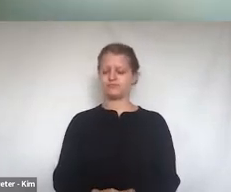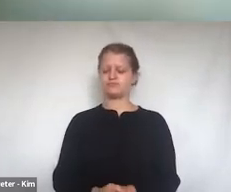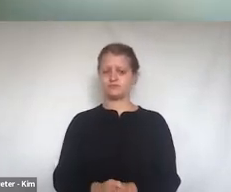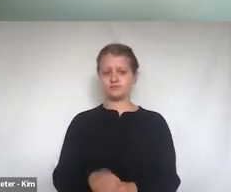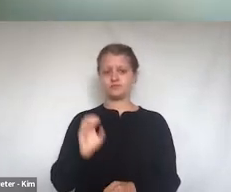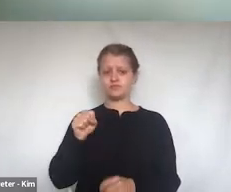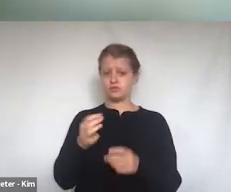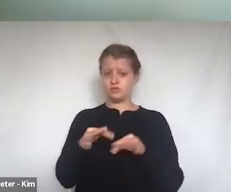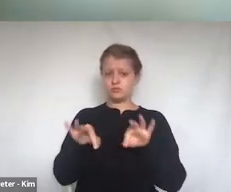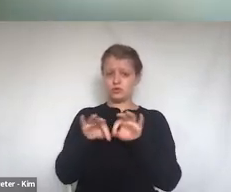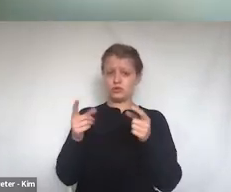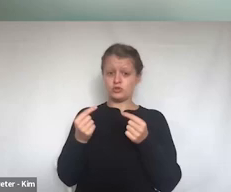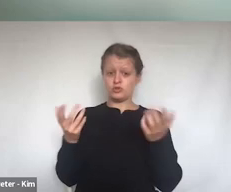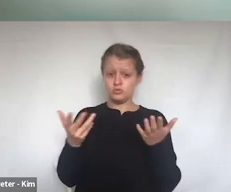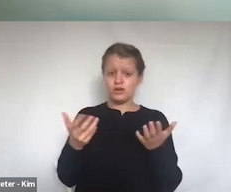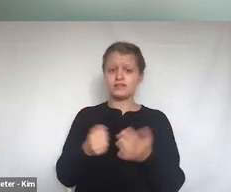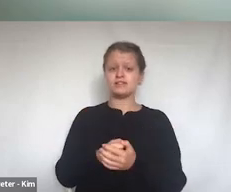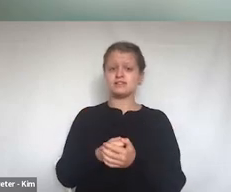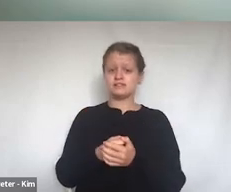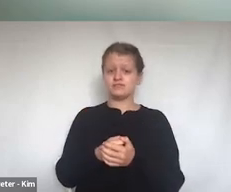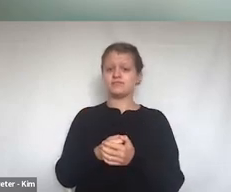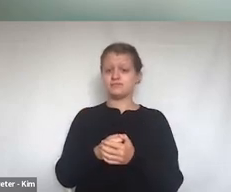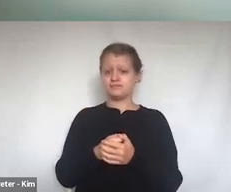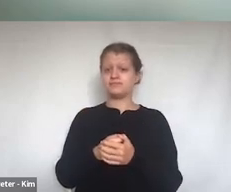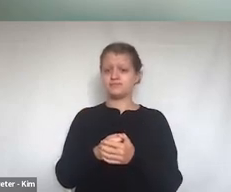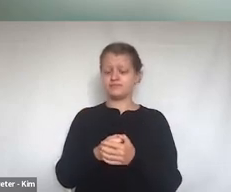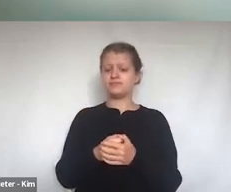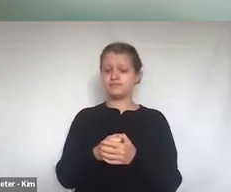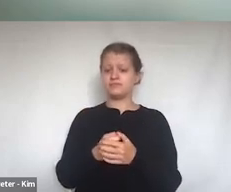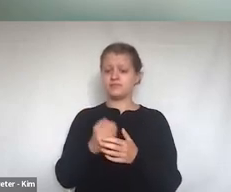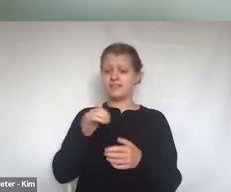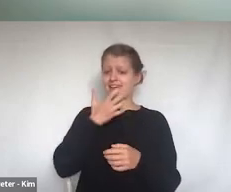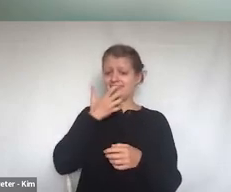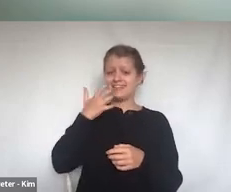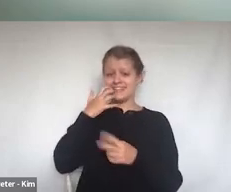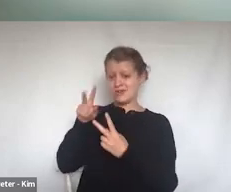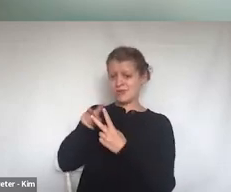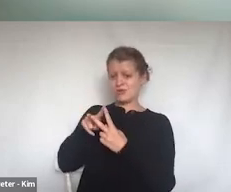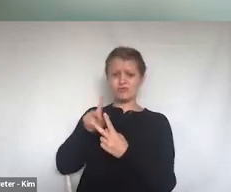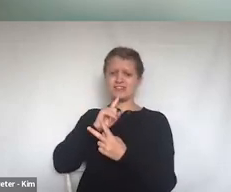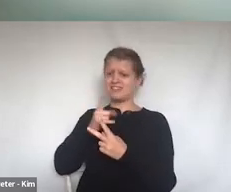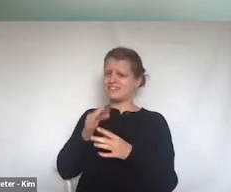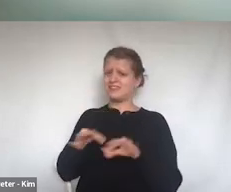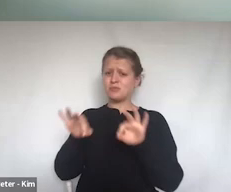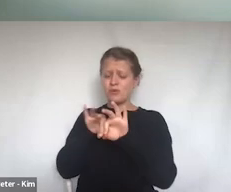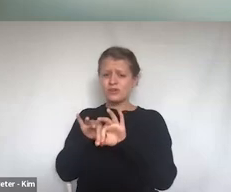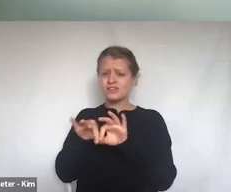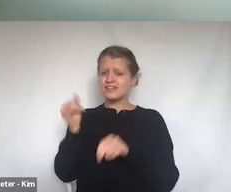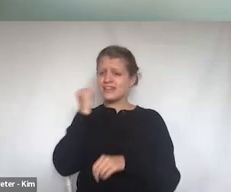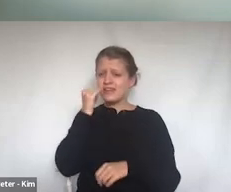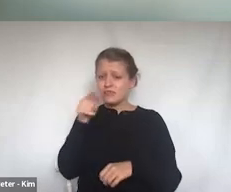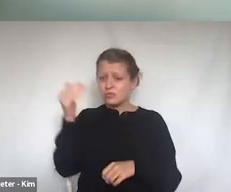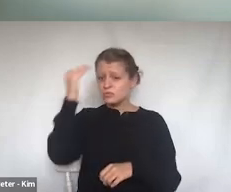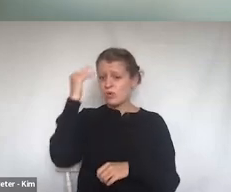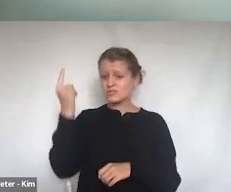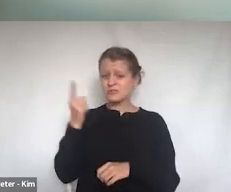things to do. Just, again, this heat buddy concept is so positive and so important. Being aware of people who might be at risk, which